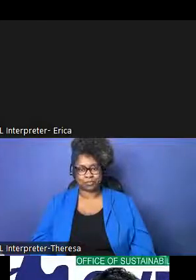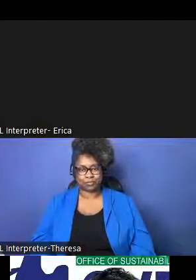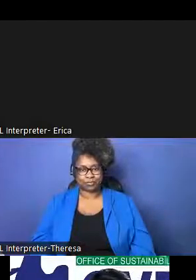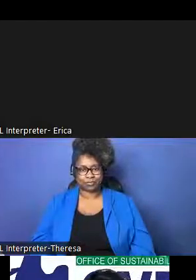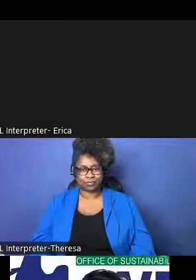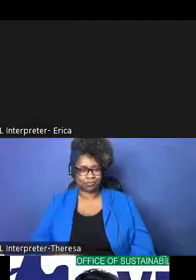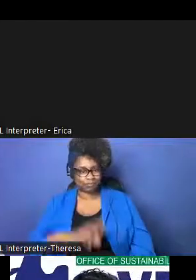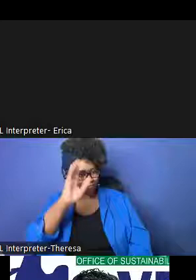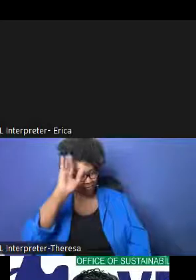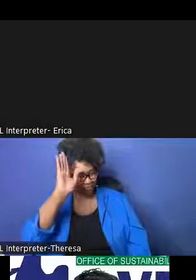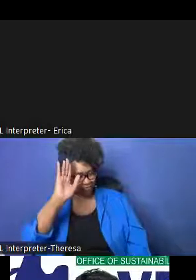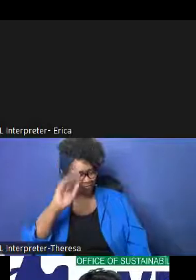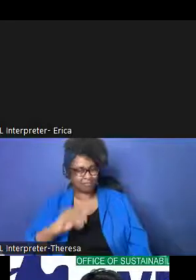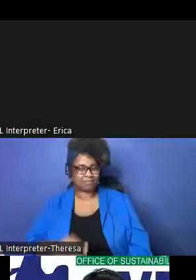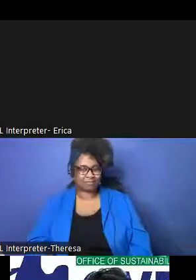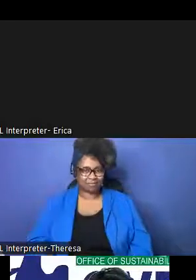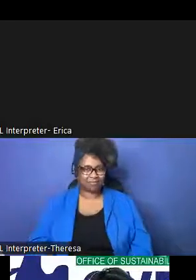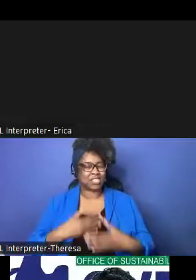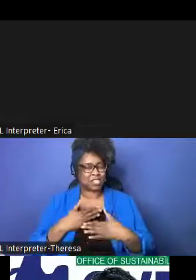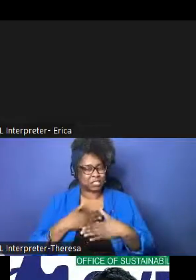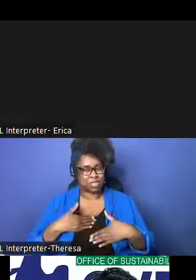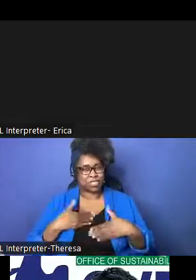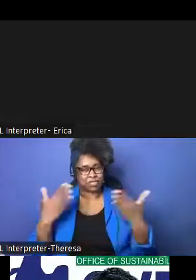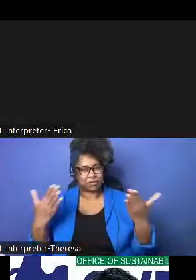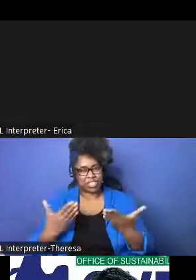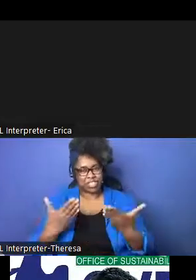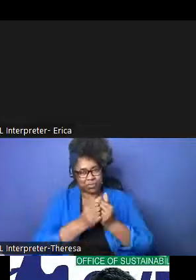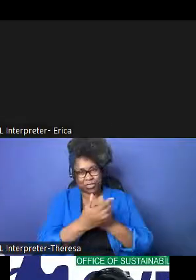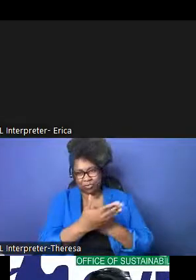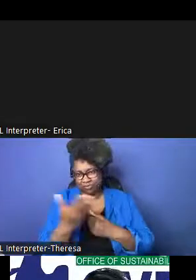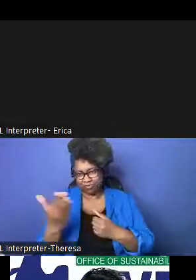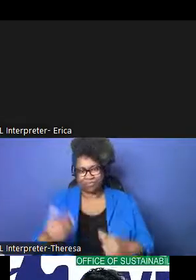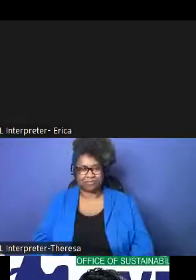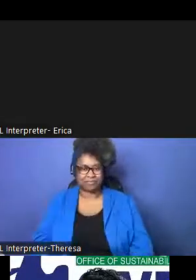Hi there. Yeah, it's a pleasure being here with everyone.